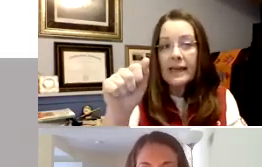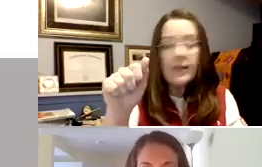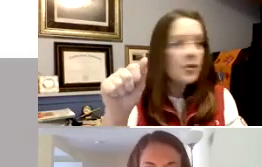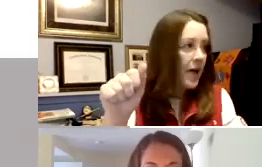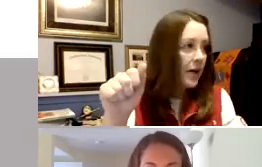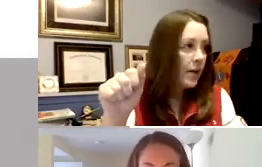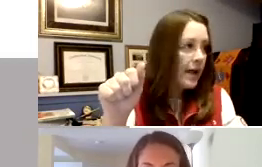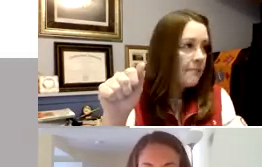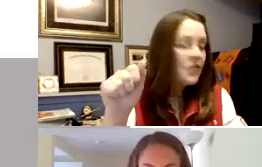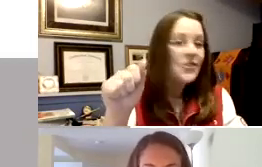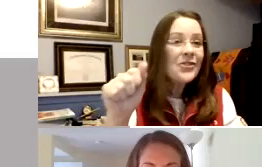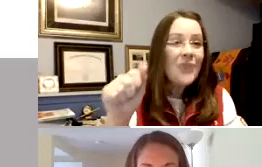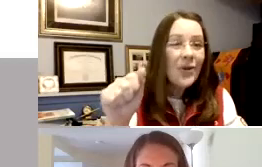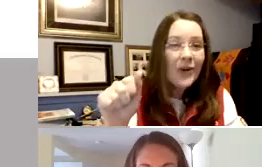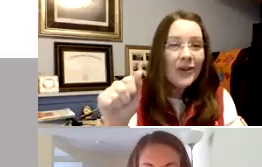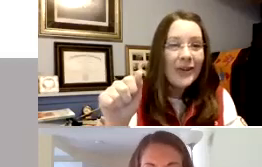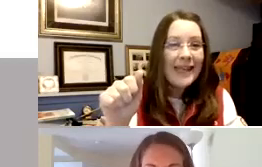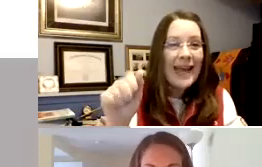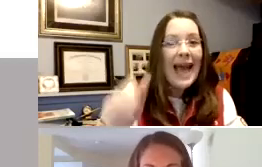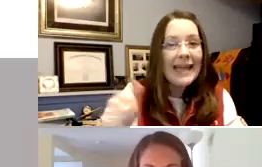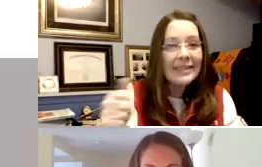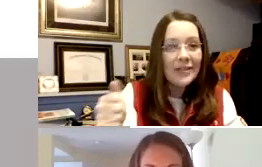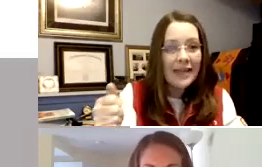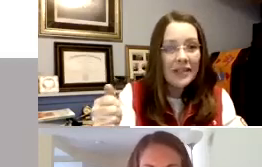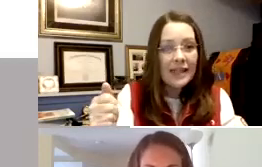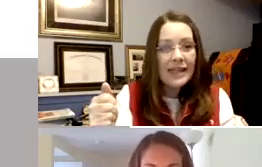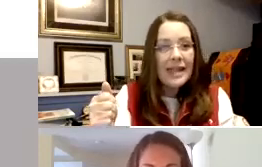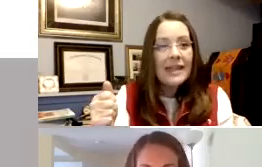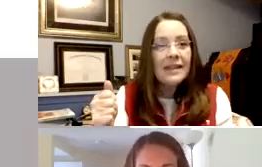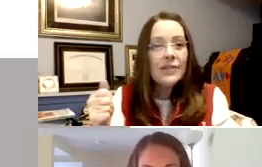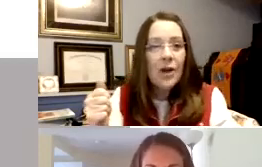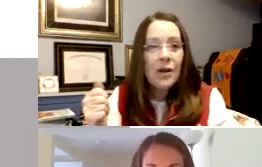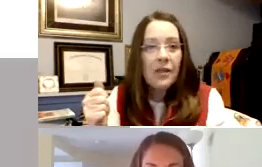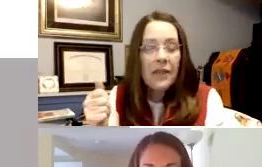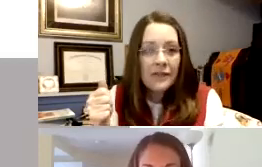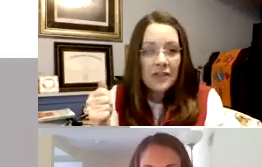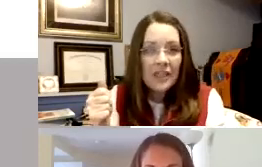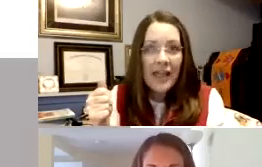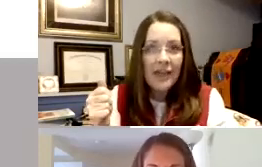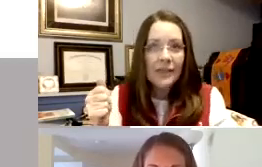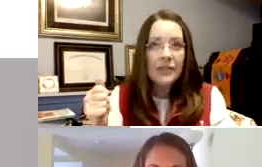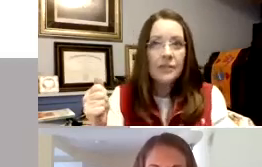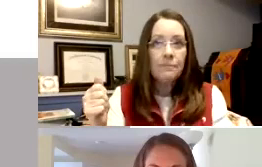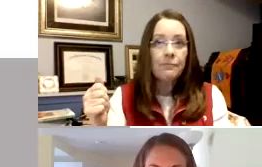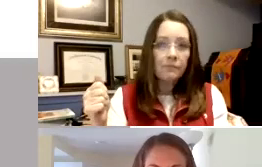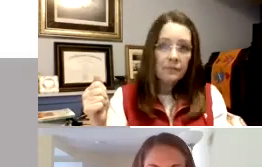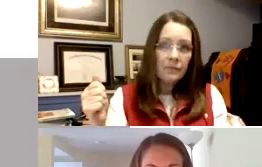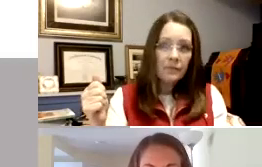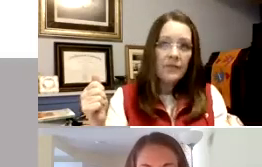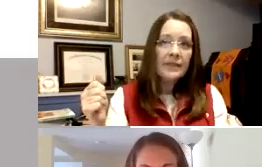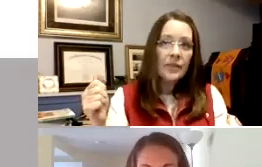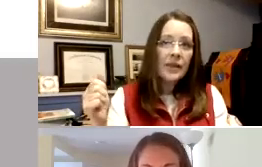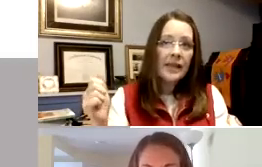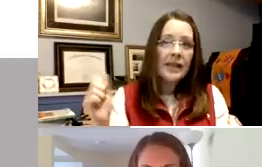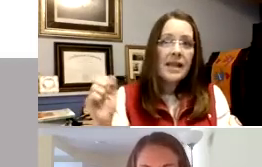they turn their head away. So they're no longer looking at it as they're touching it. These are all things for visually guided reach. In